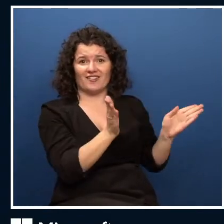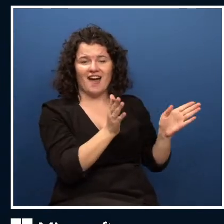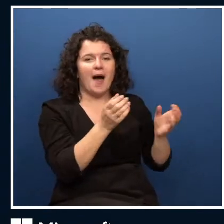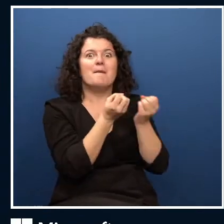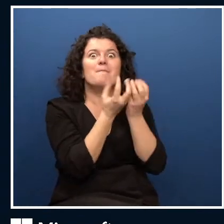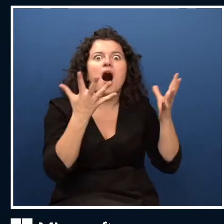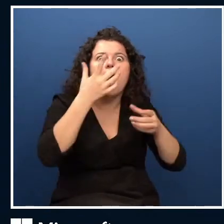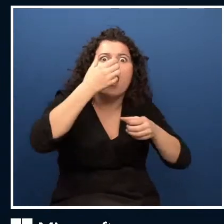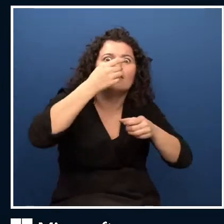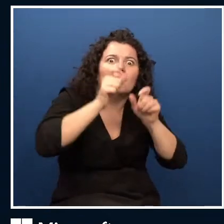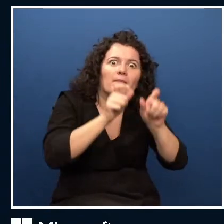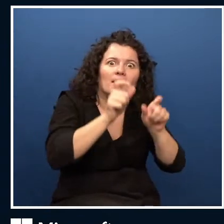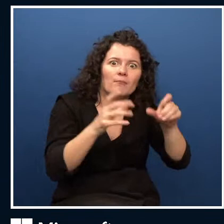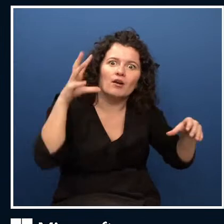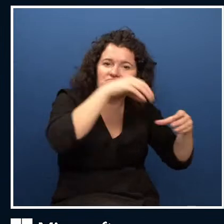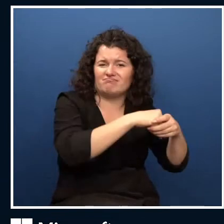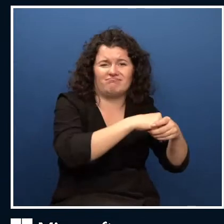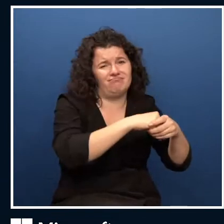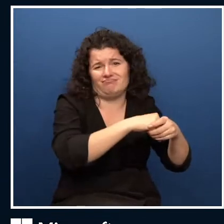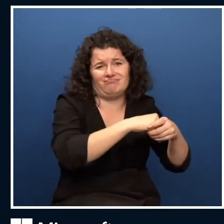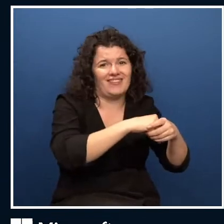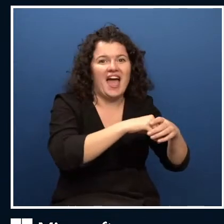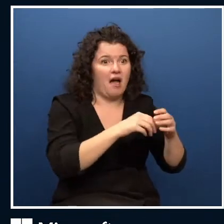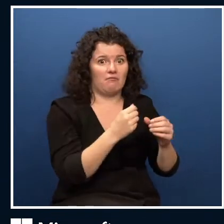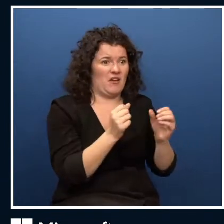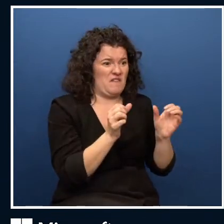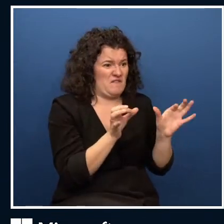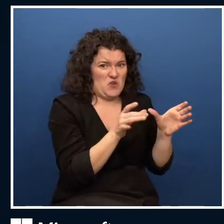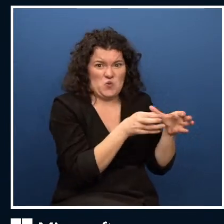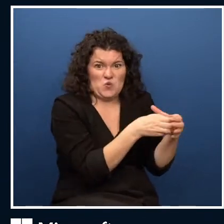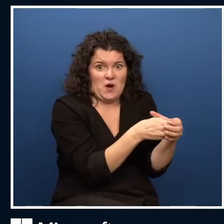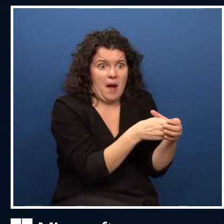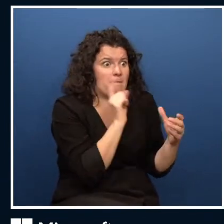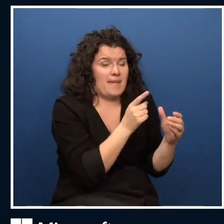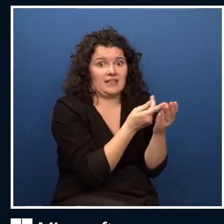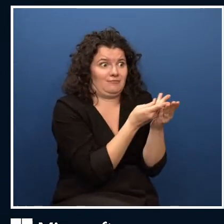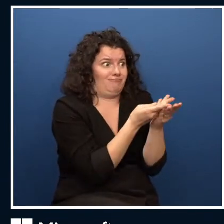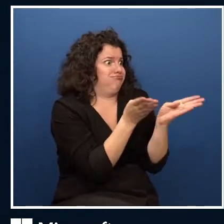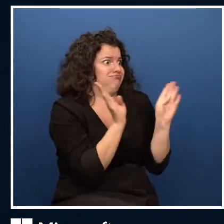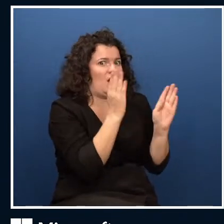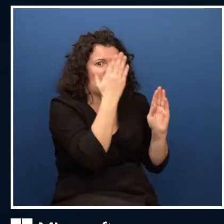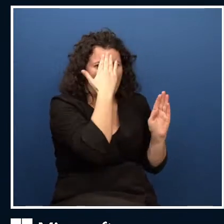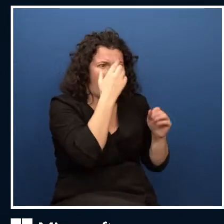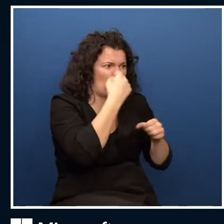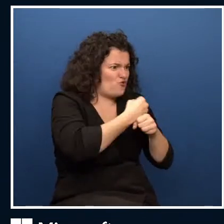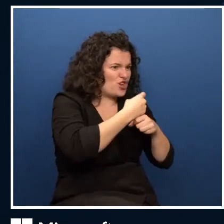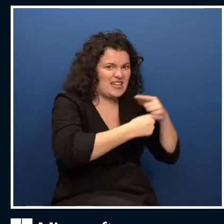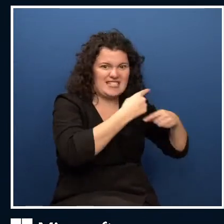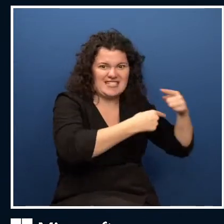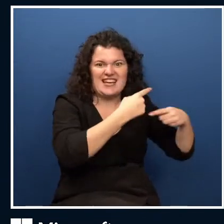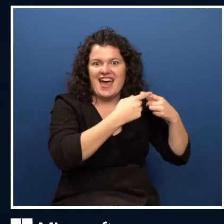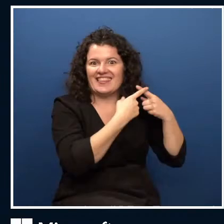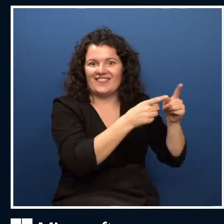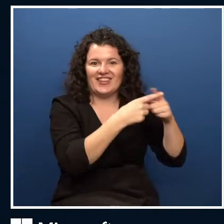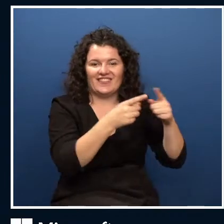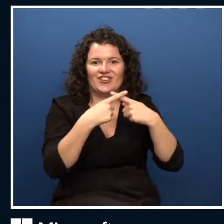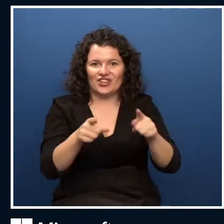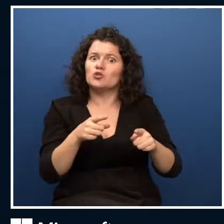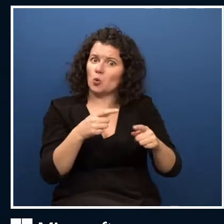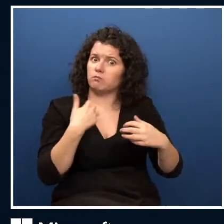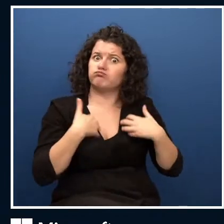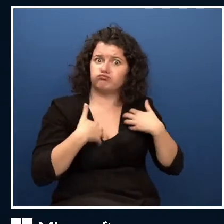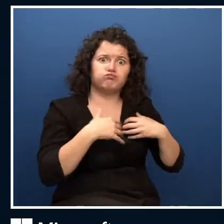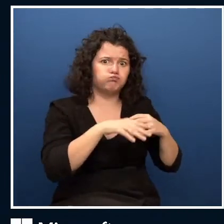technologies, not just what you're expected to do. And that really helped me as a beginner because that was the first thing I'd ever worked on. And I got to